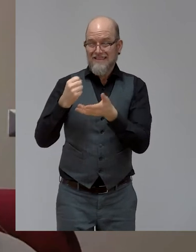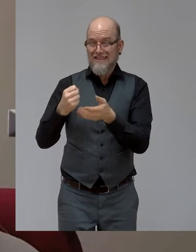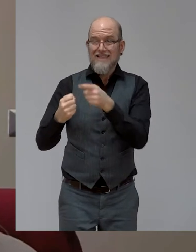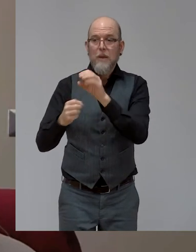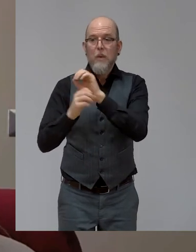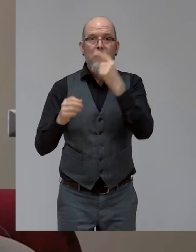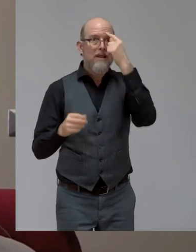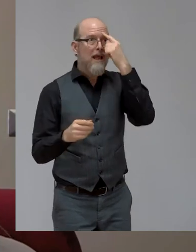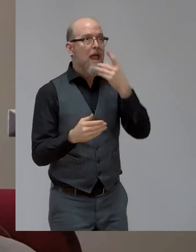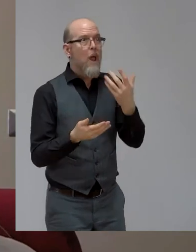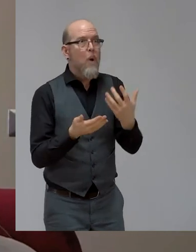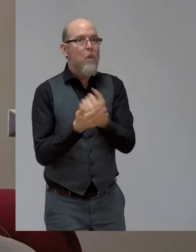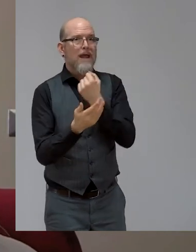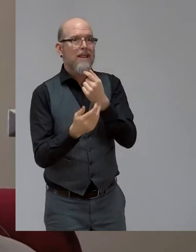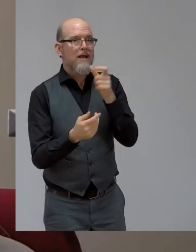nobody produces them.